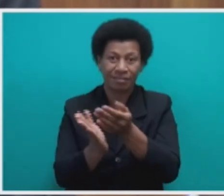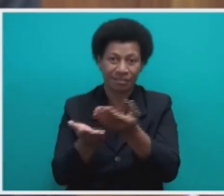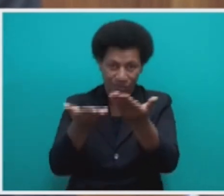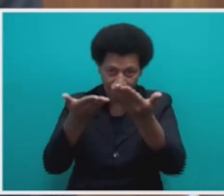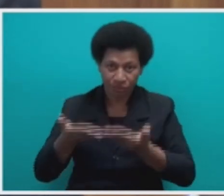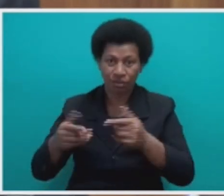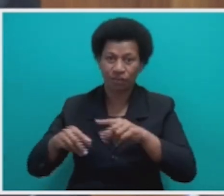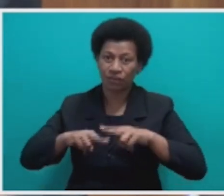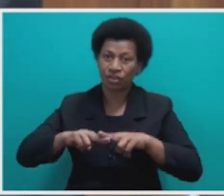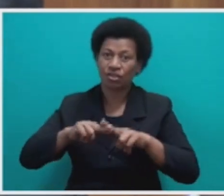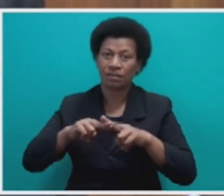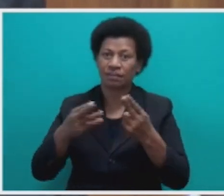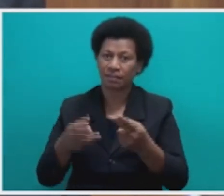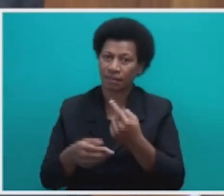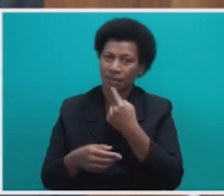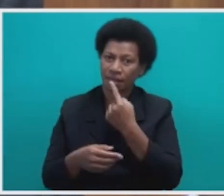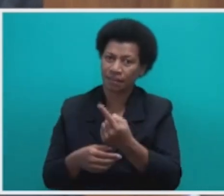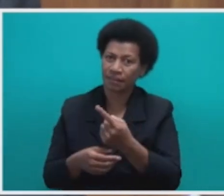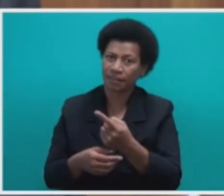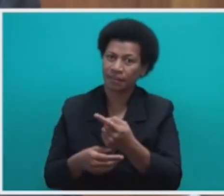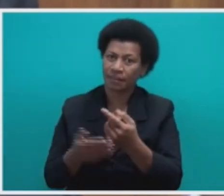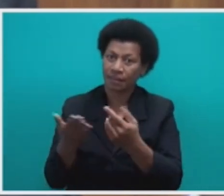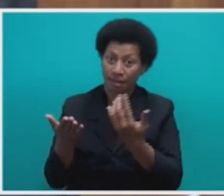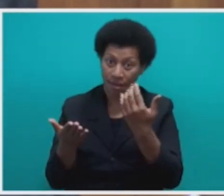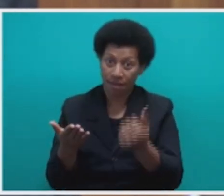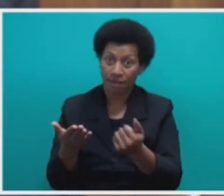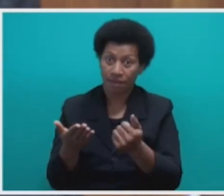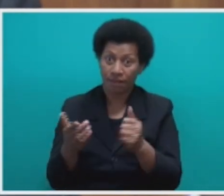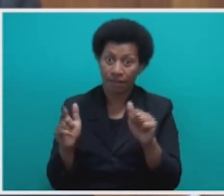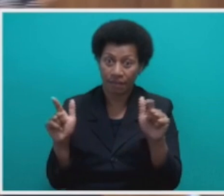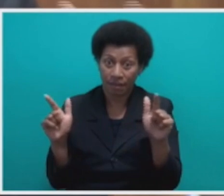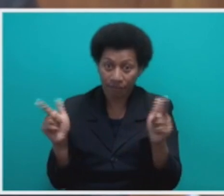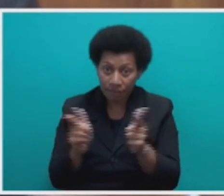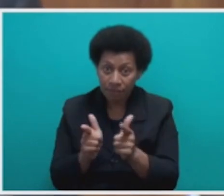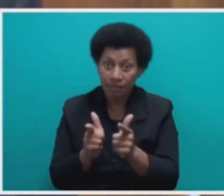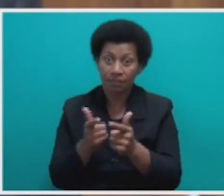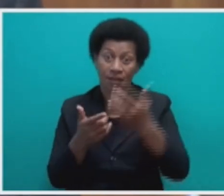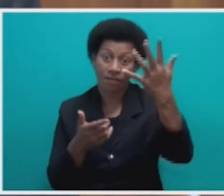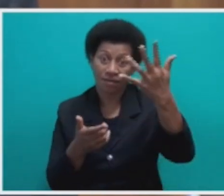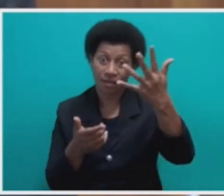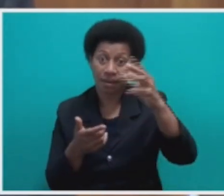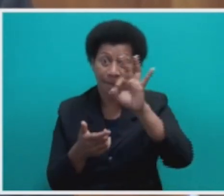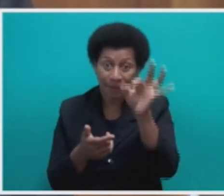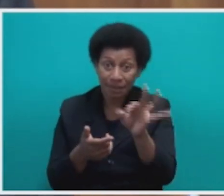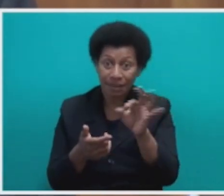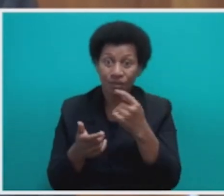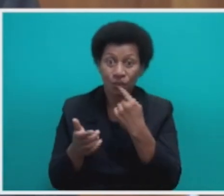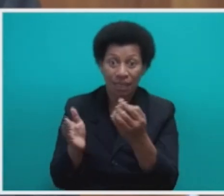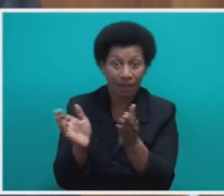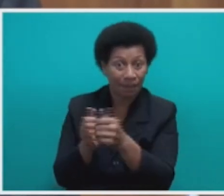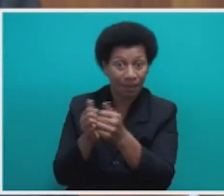industry? And you have set the precedence. So has the reduction in duty from 15%, which is mentioned in the Hansard,